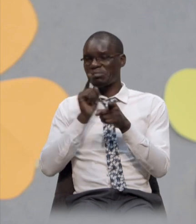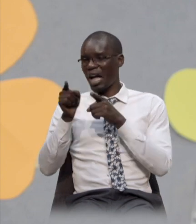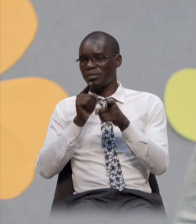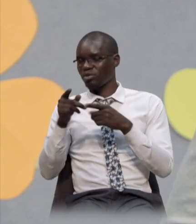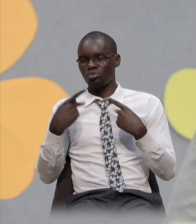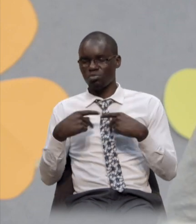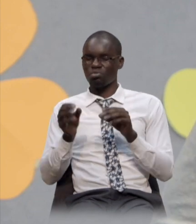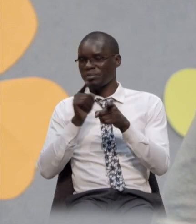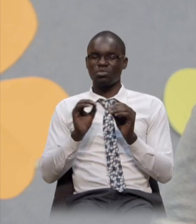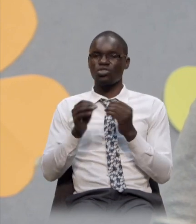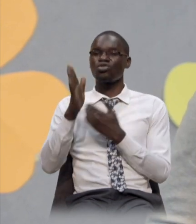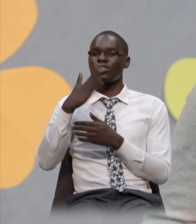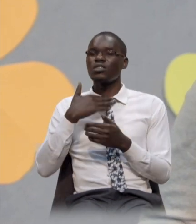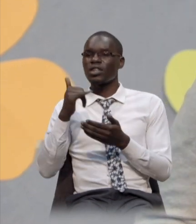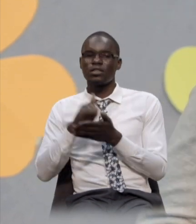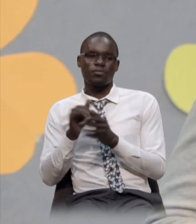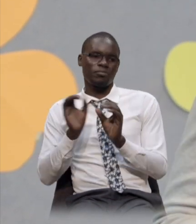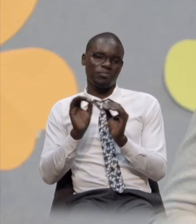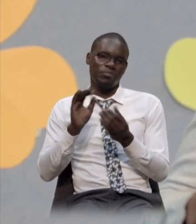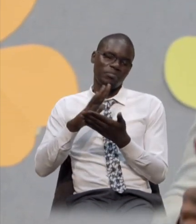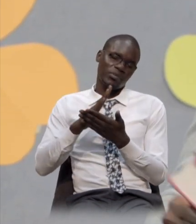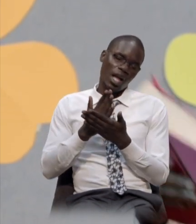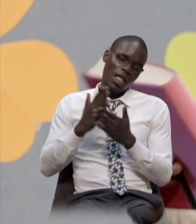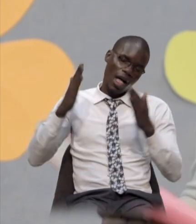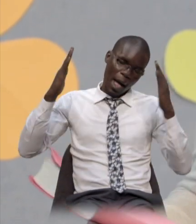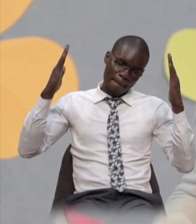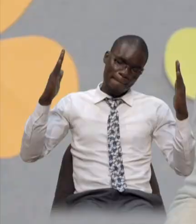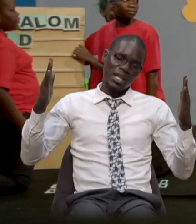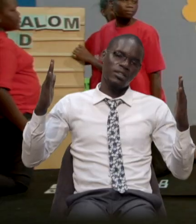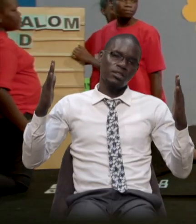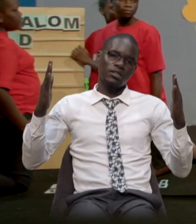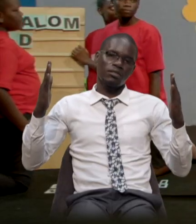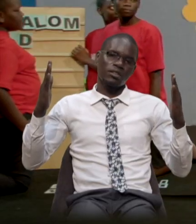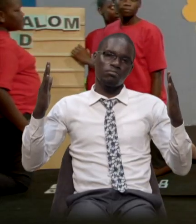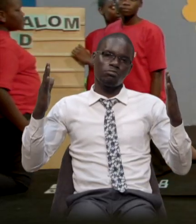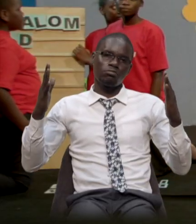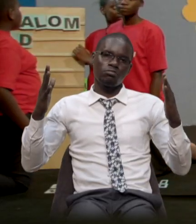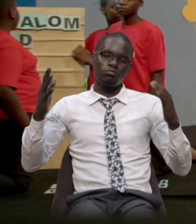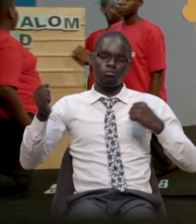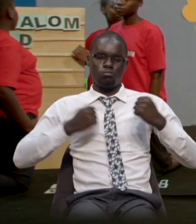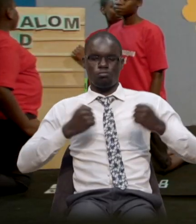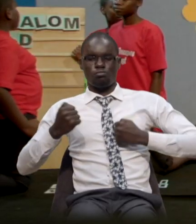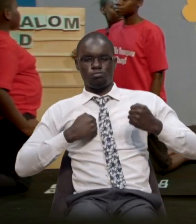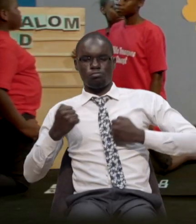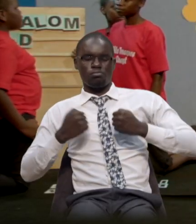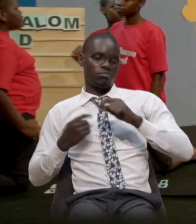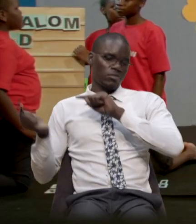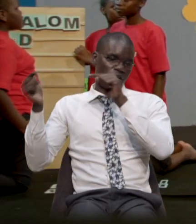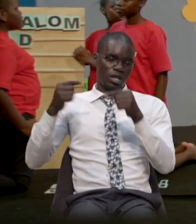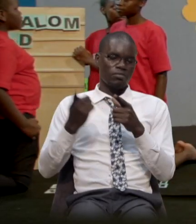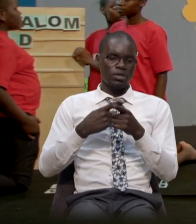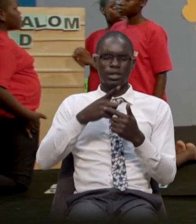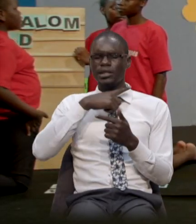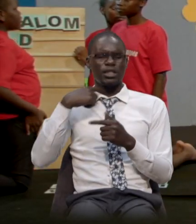not want. And you know what happened? Some big bears came. And it killed all those boys. It's